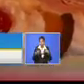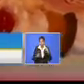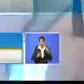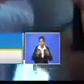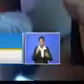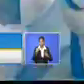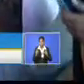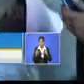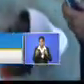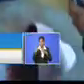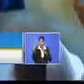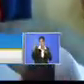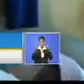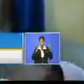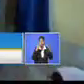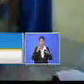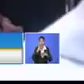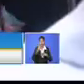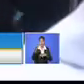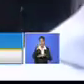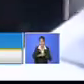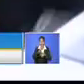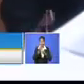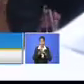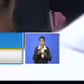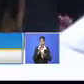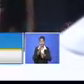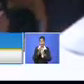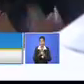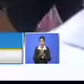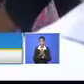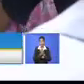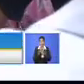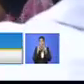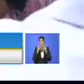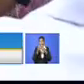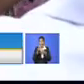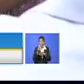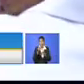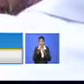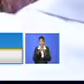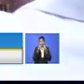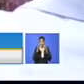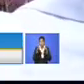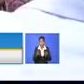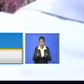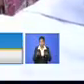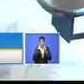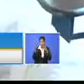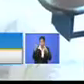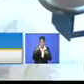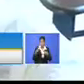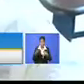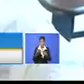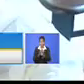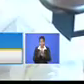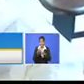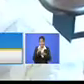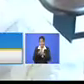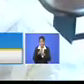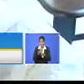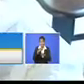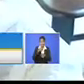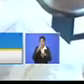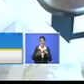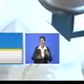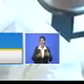celebrate this very special birthday with her. Well, thank you. Thank everyone today for coming here and making me happy.